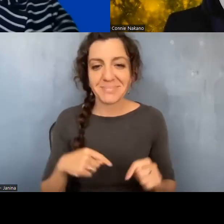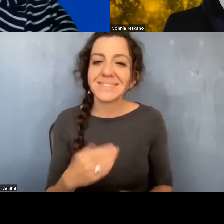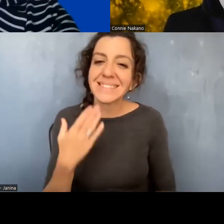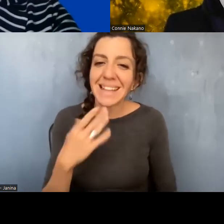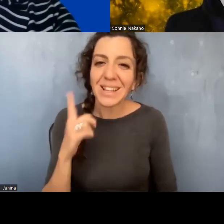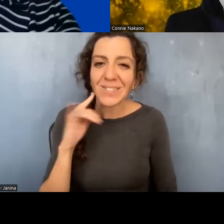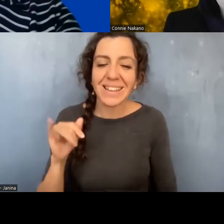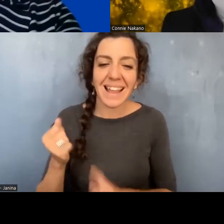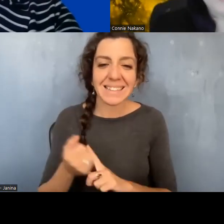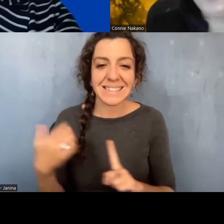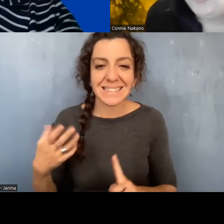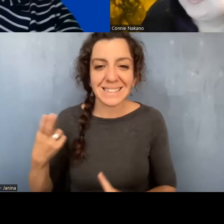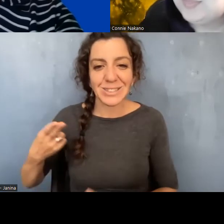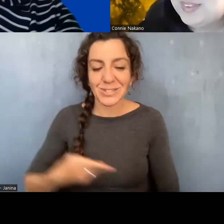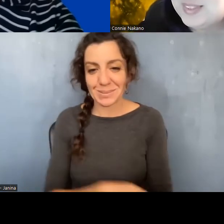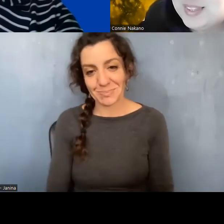history.